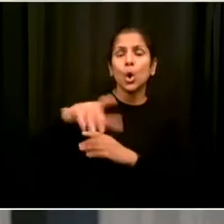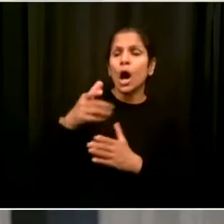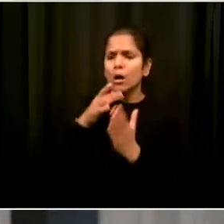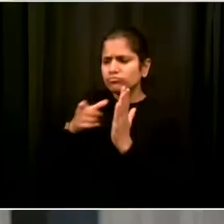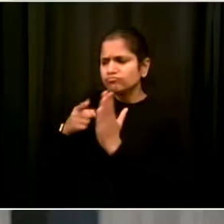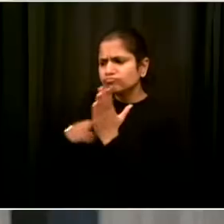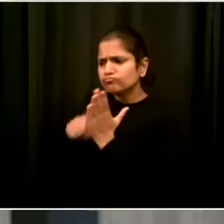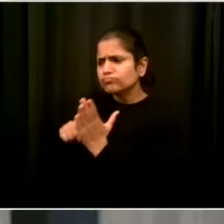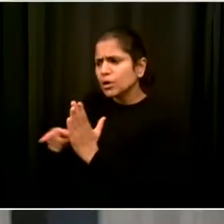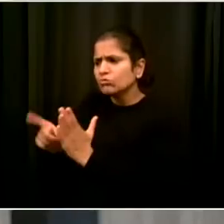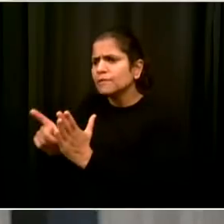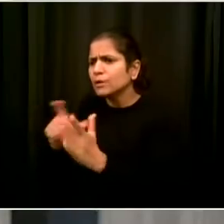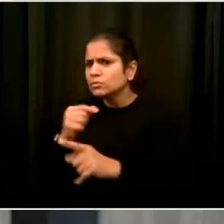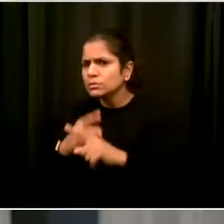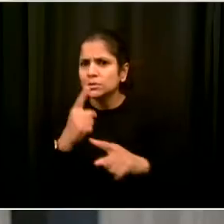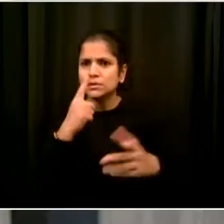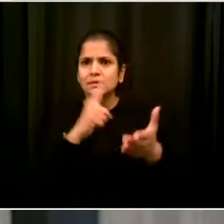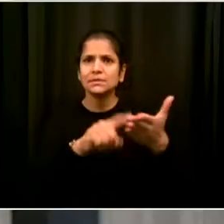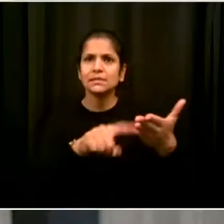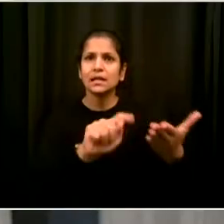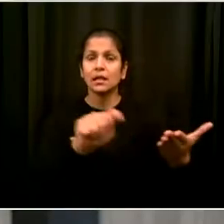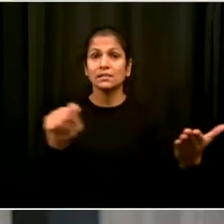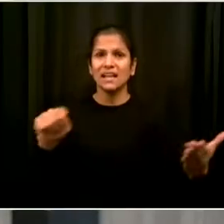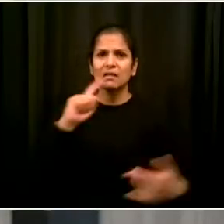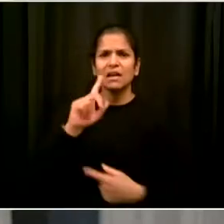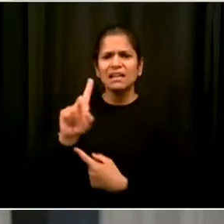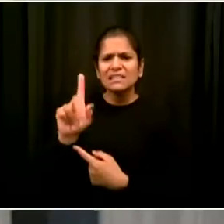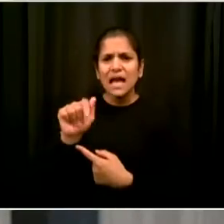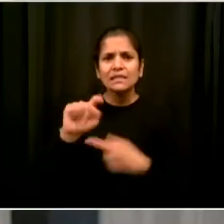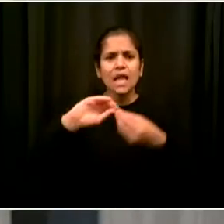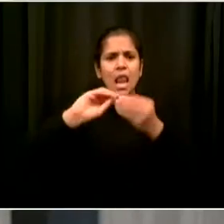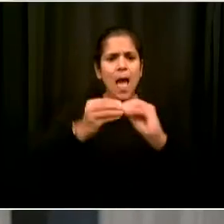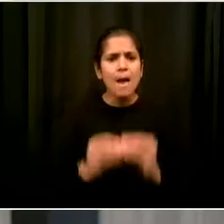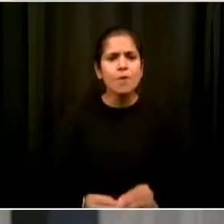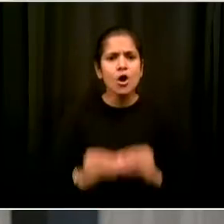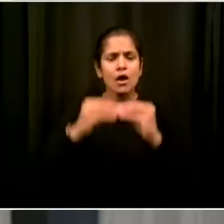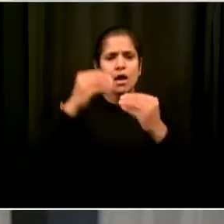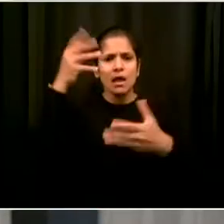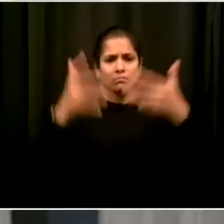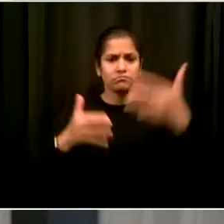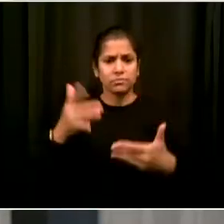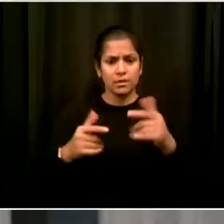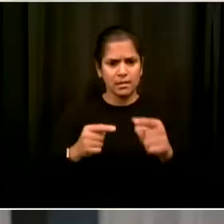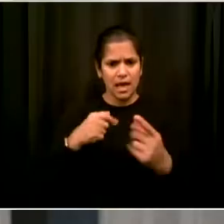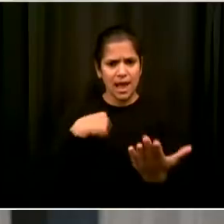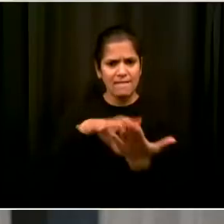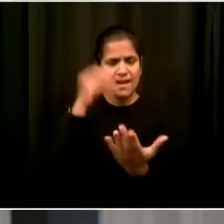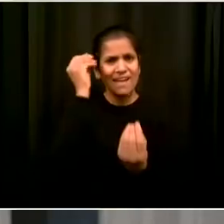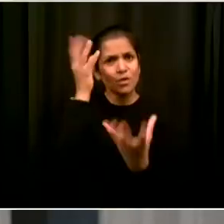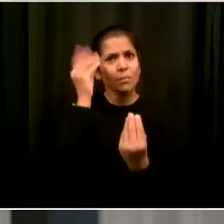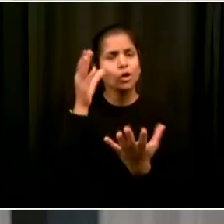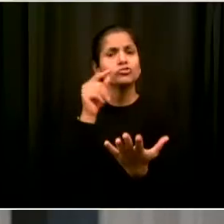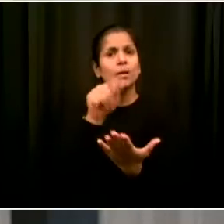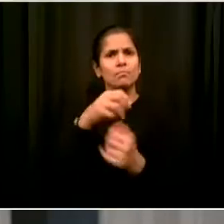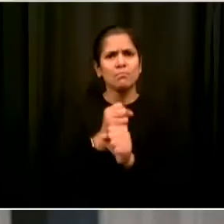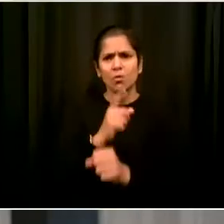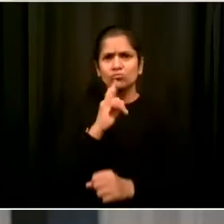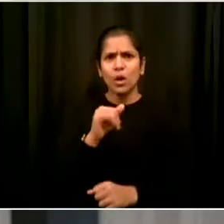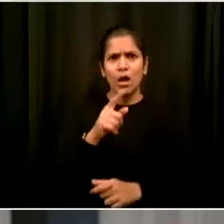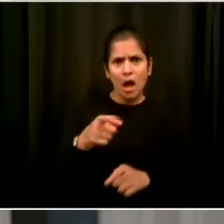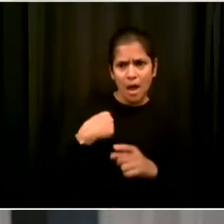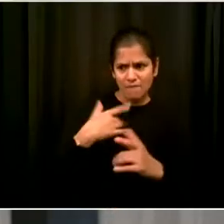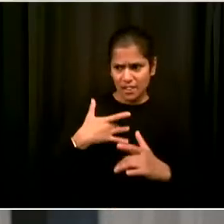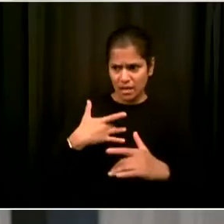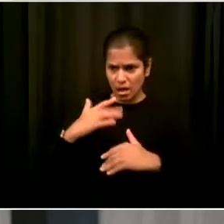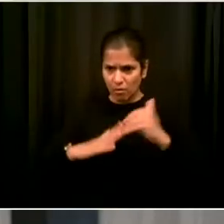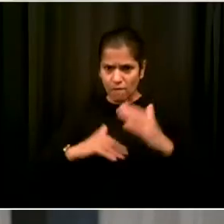promising because we want to make sure that we are sharing information about the data. And I think as we're moving forward, the next step is getting